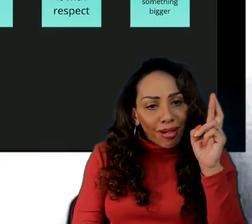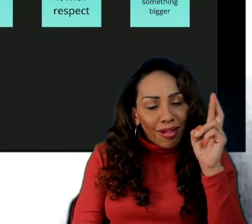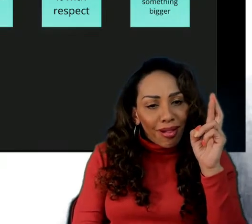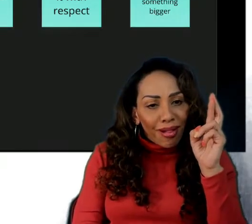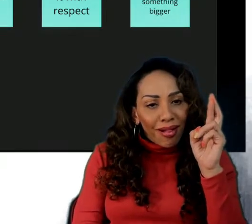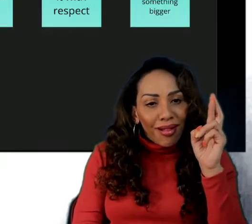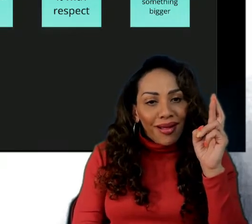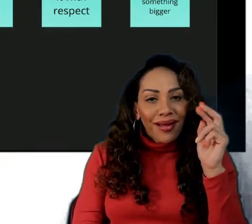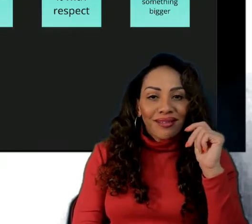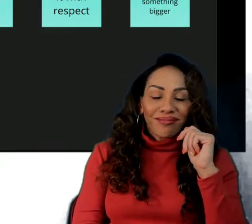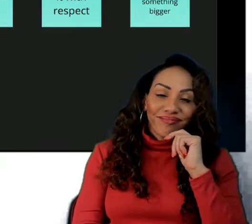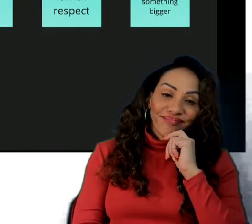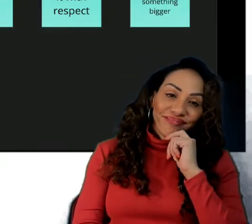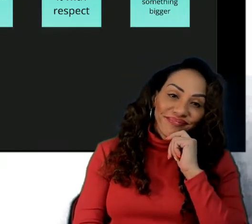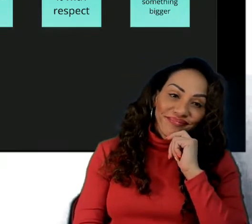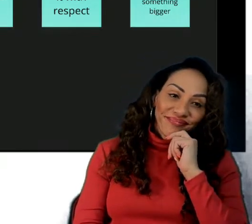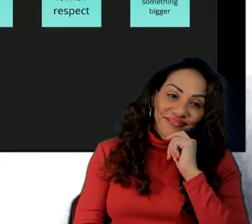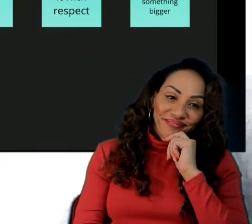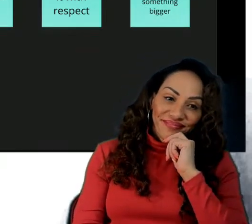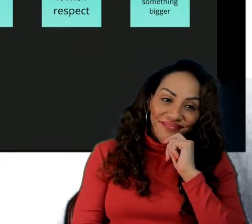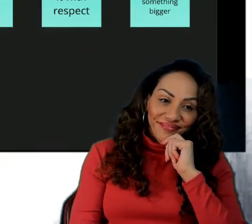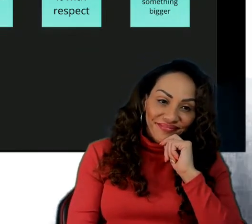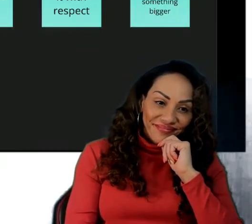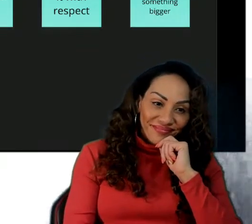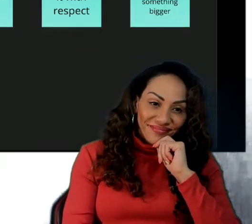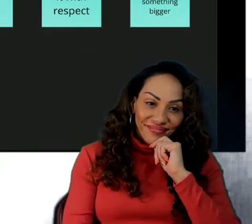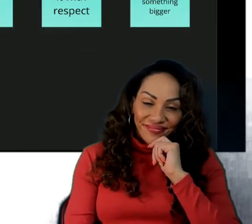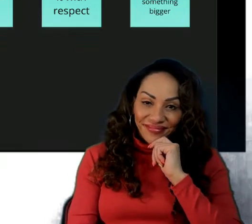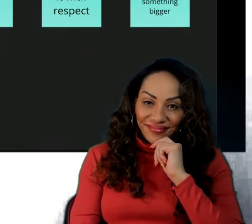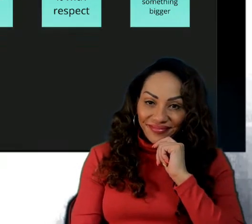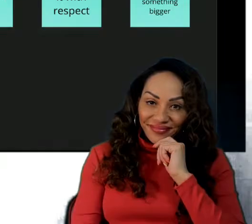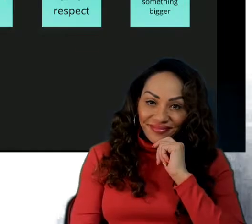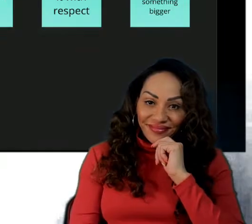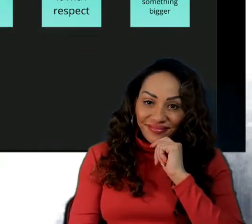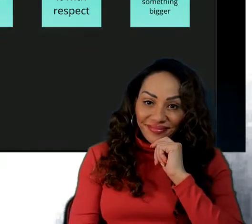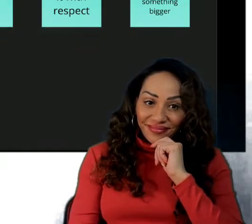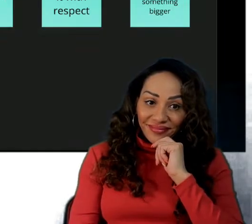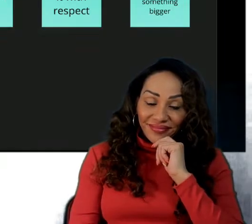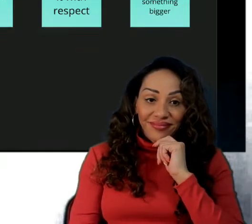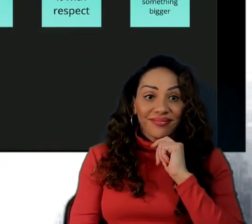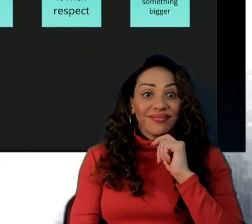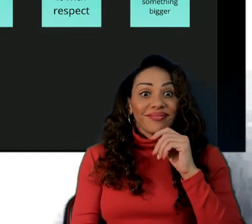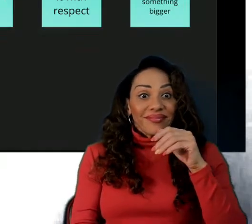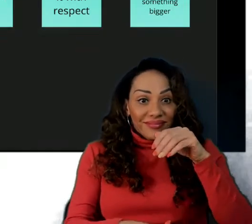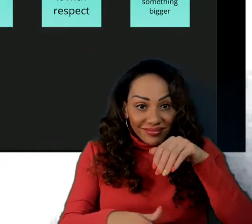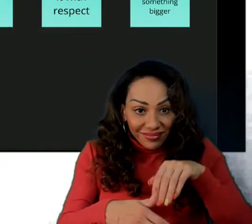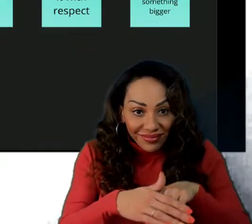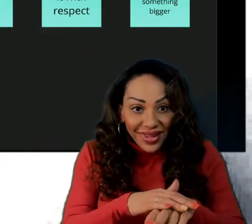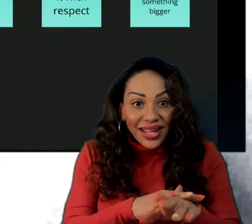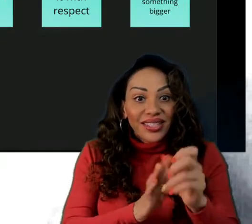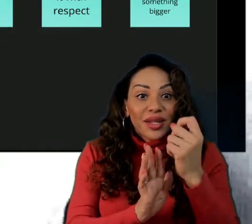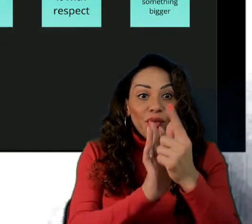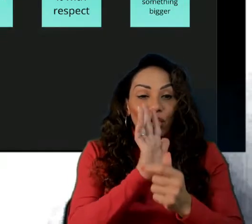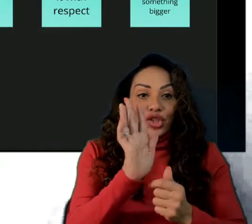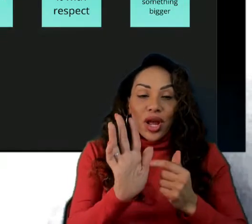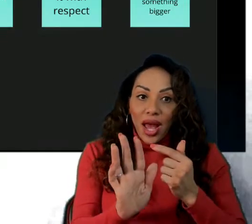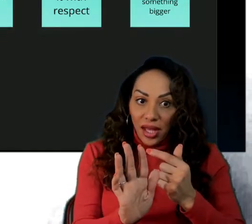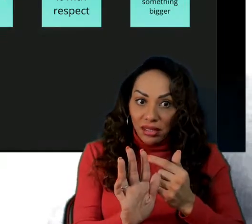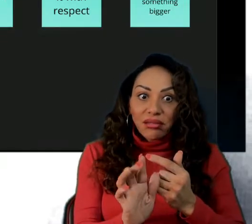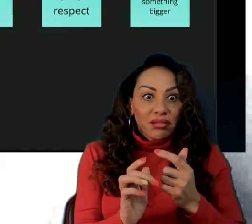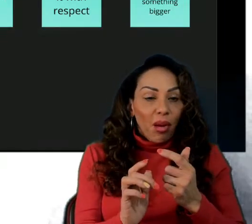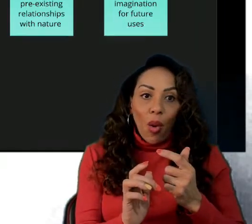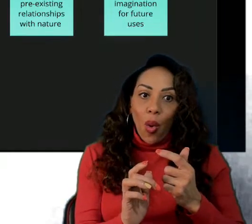So there's many ways that the experience did change or create audience connection to algae, and we're still digging into that.